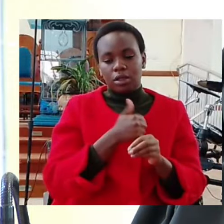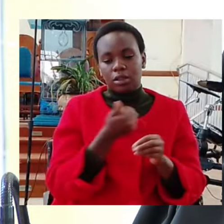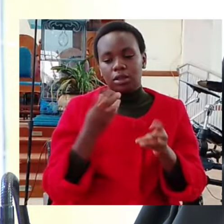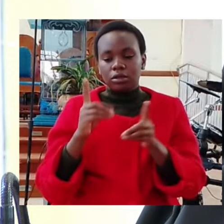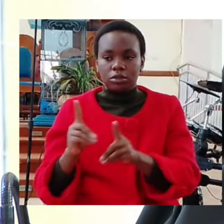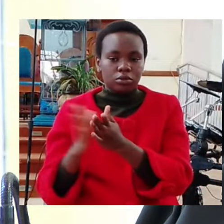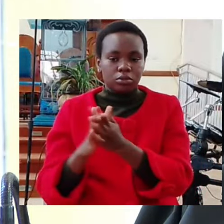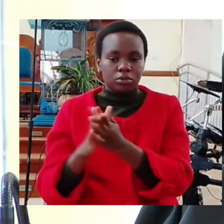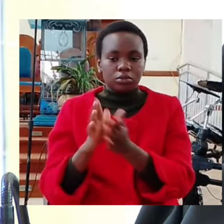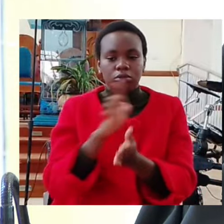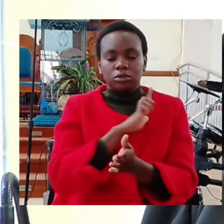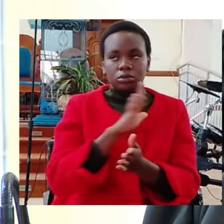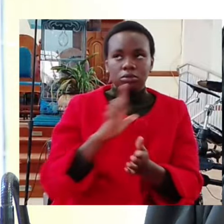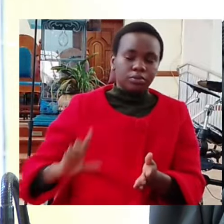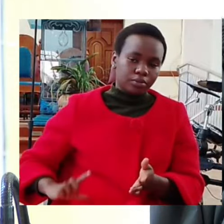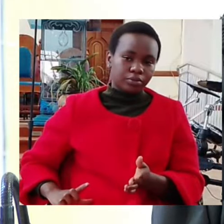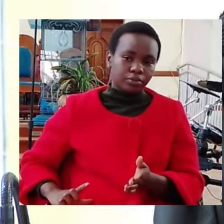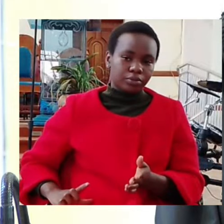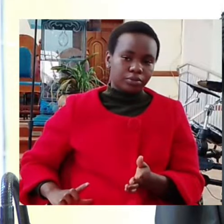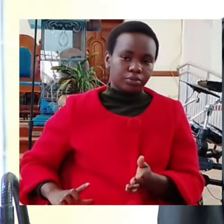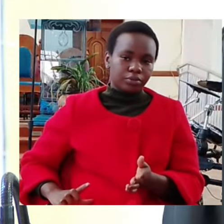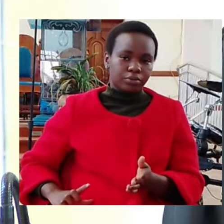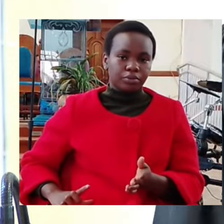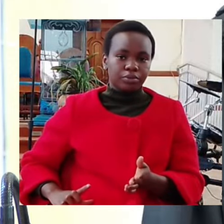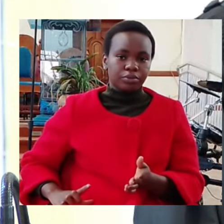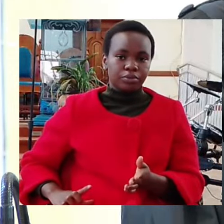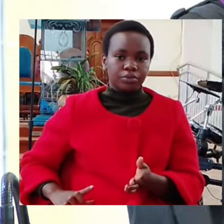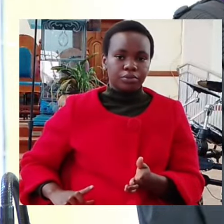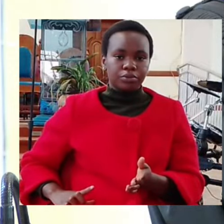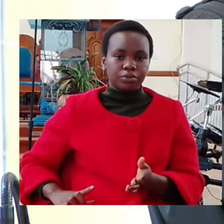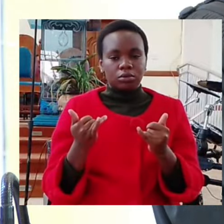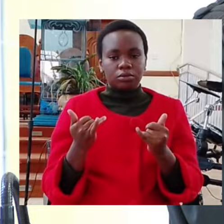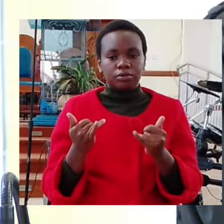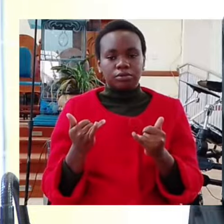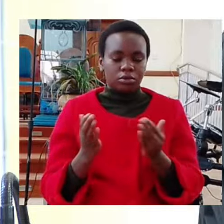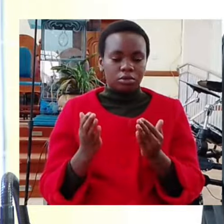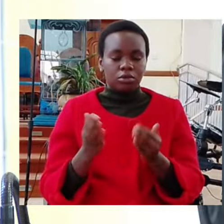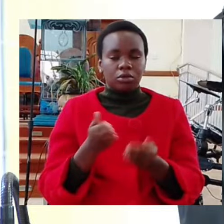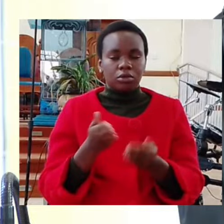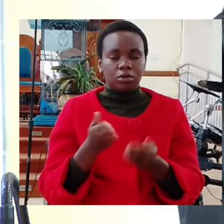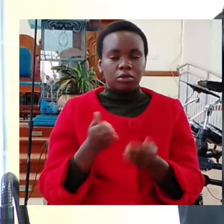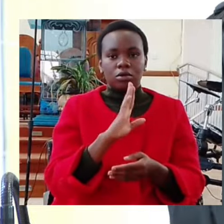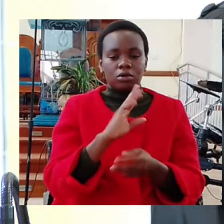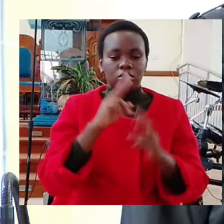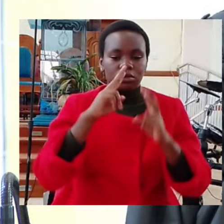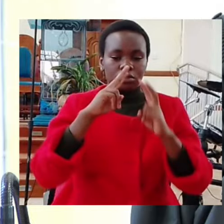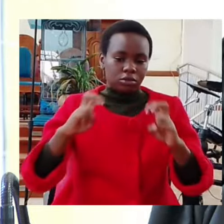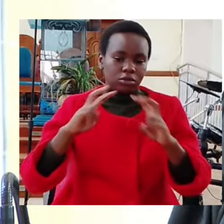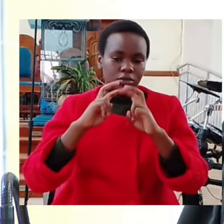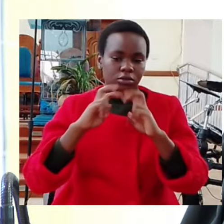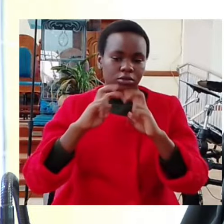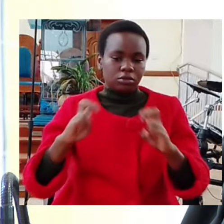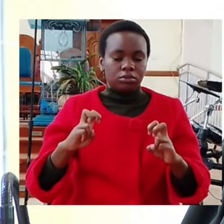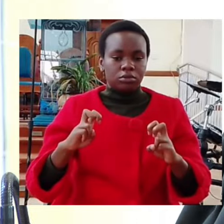arogocwo. And that is the encourager that God is looking in the midst of this